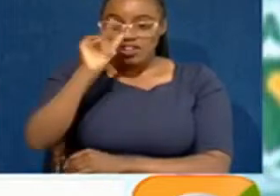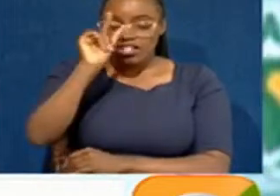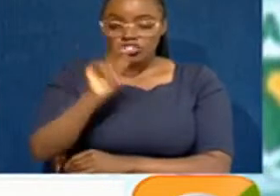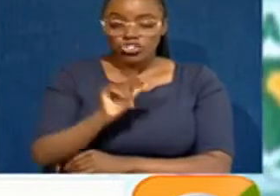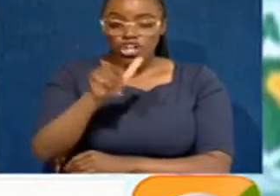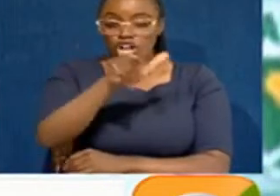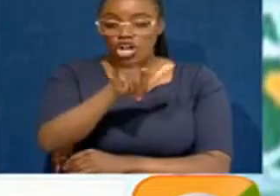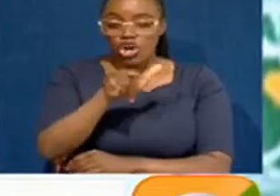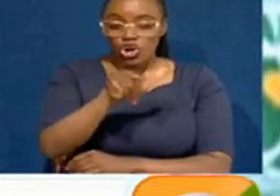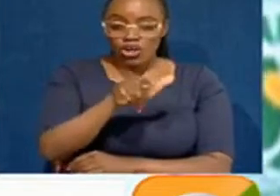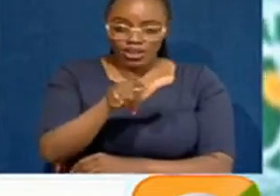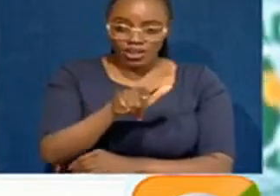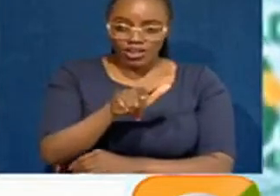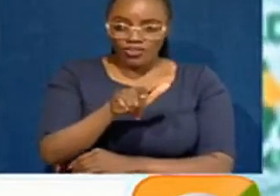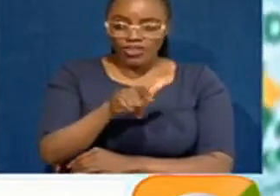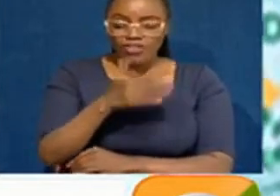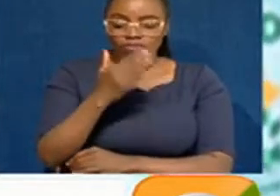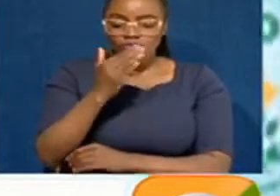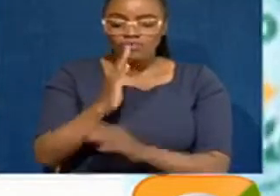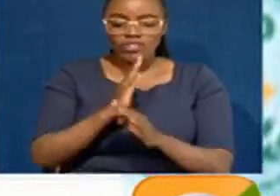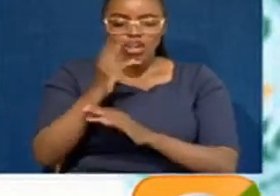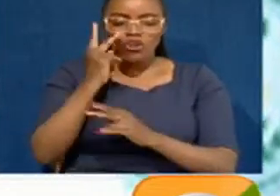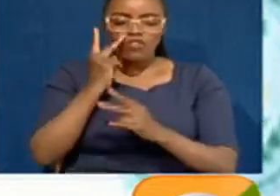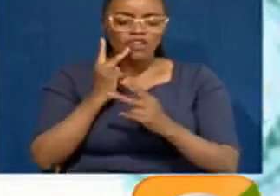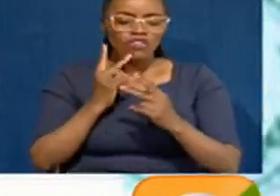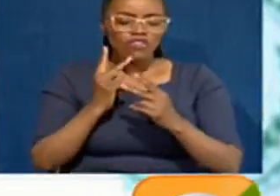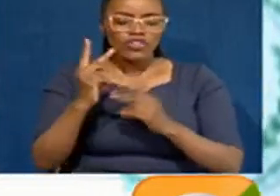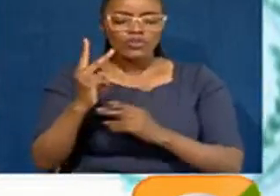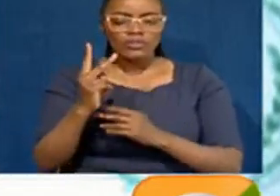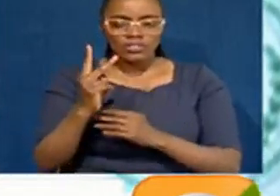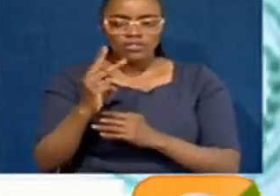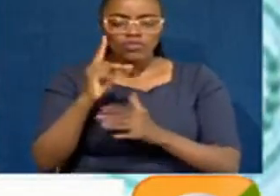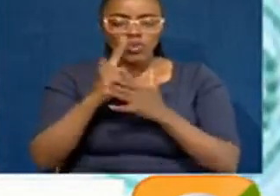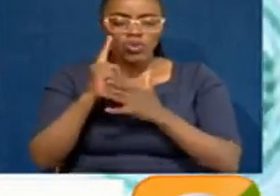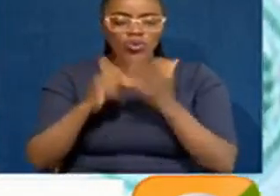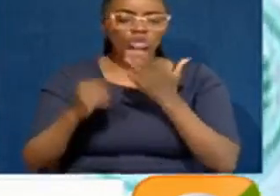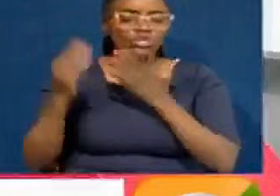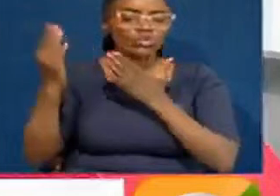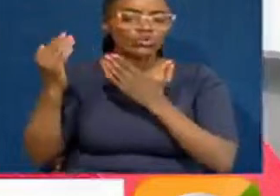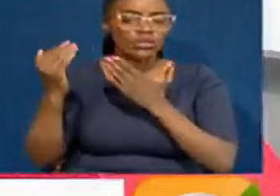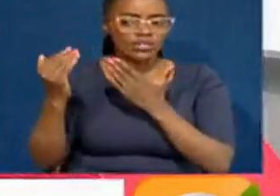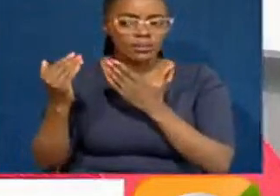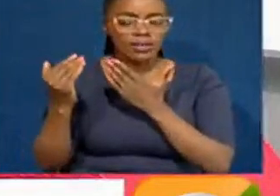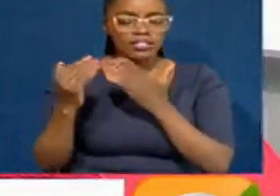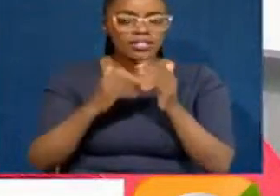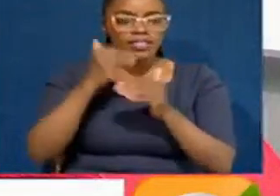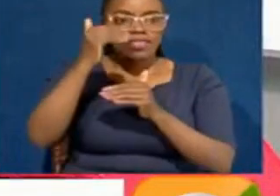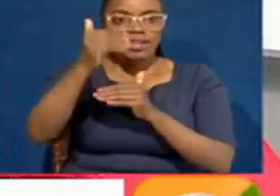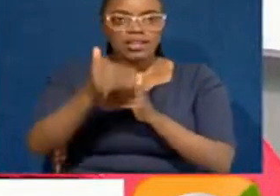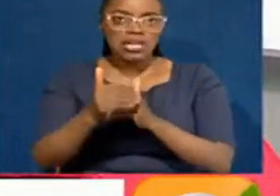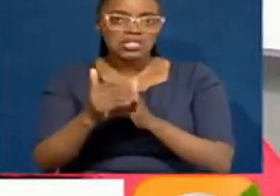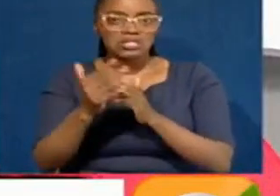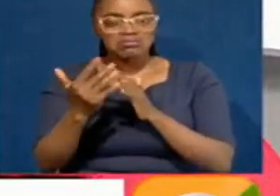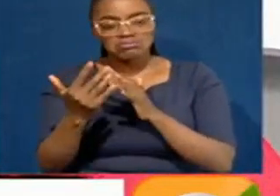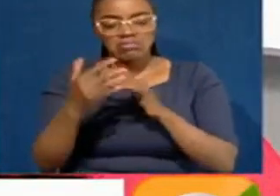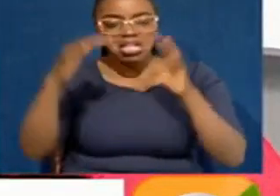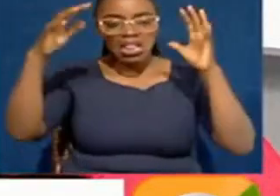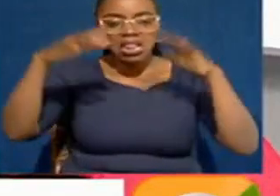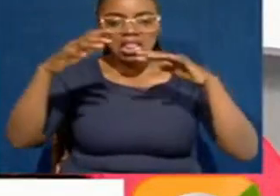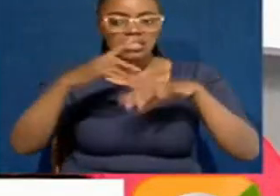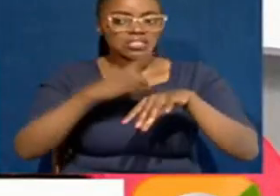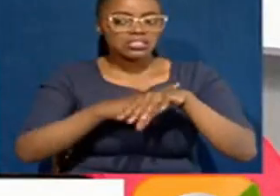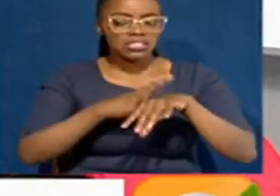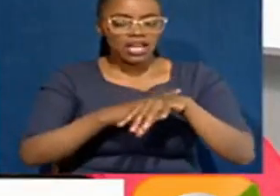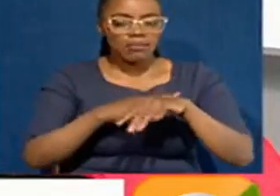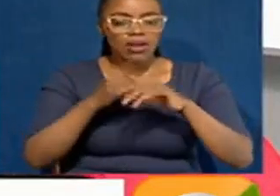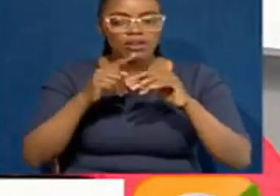local overview of the weather patterns to expect over the next rainy season, that